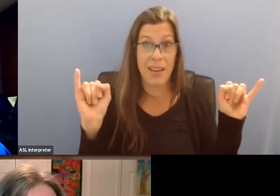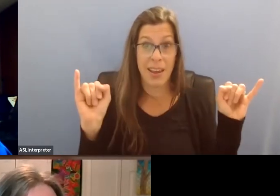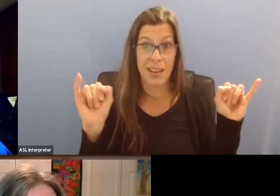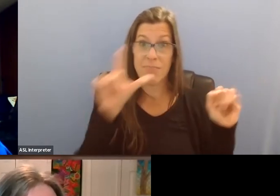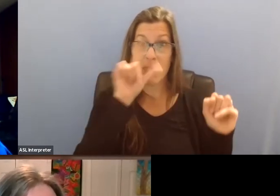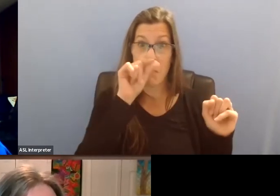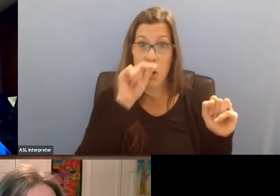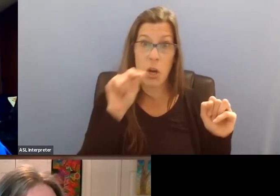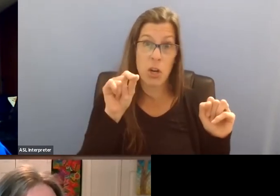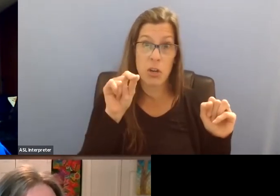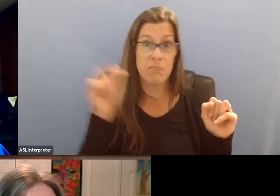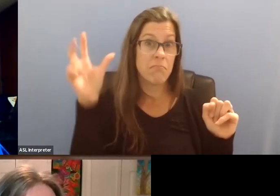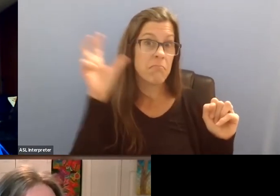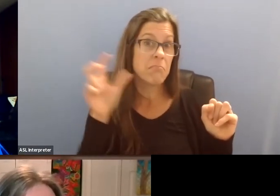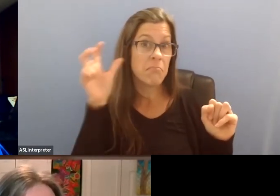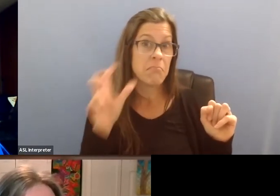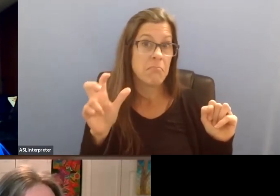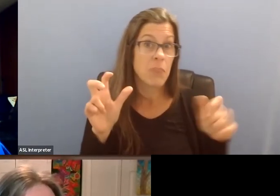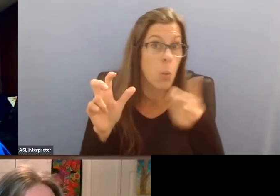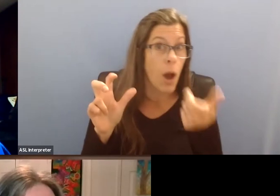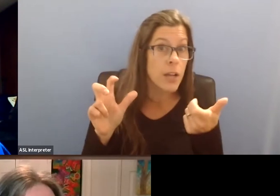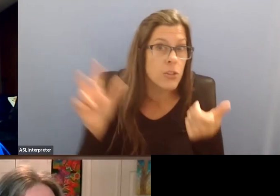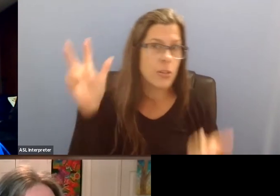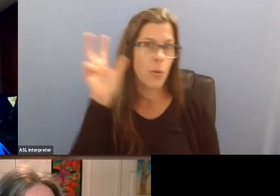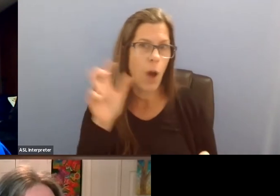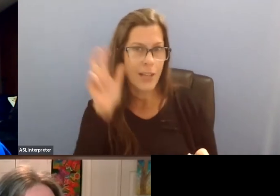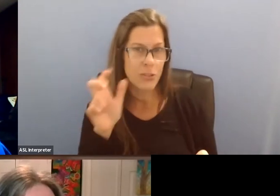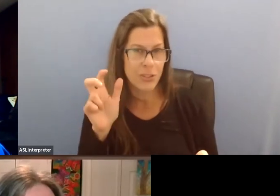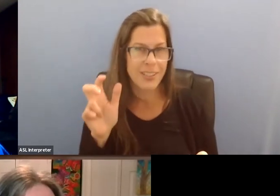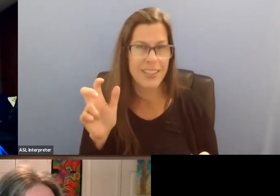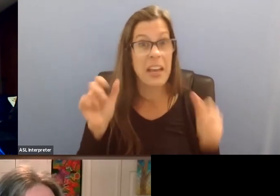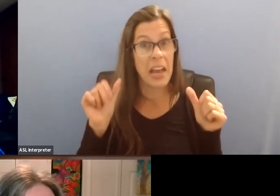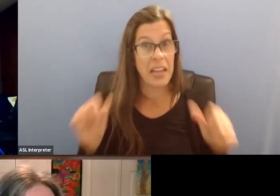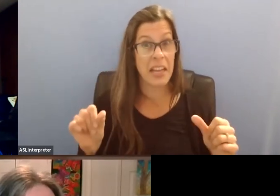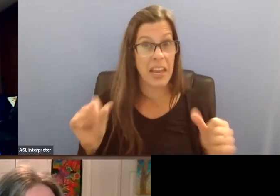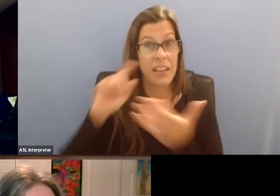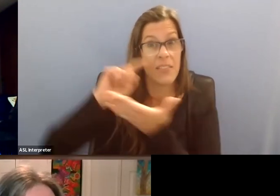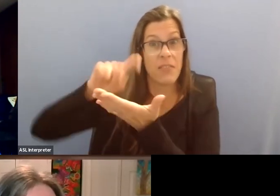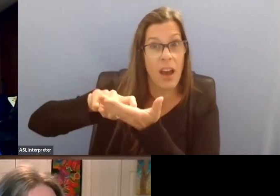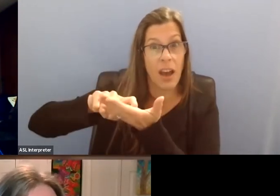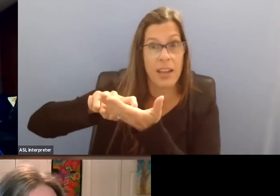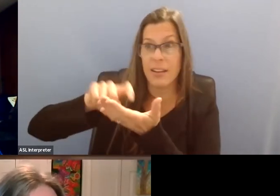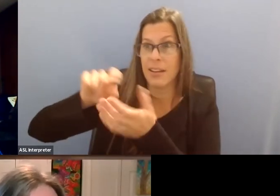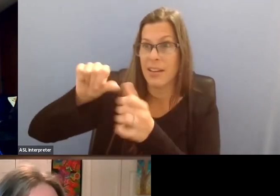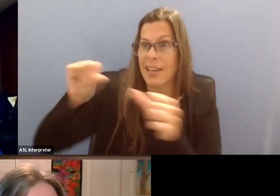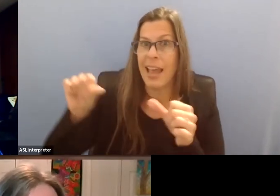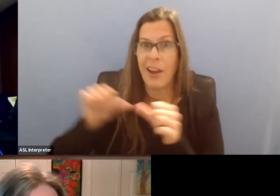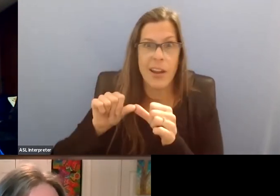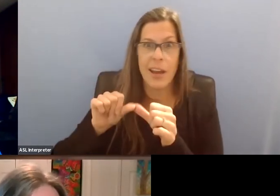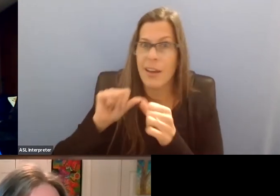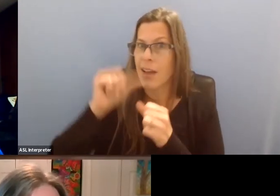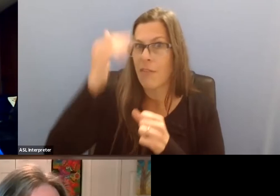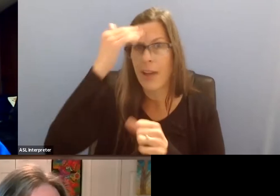because I'm usually confined to a certain area that I'm familiar with and can't just go out and really wander around the woods.